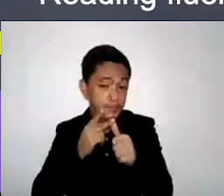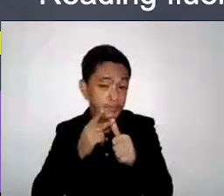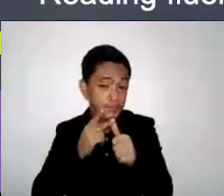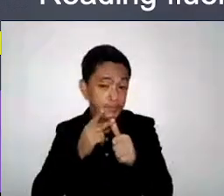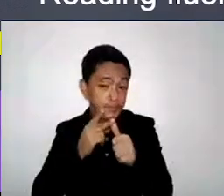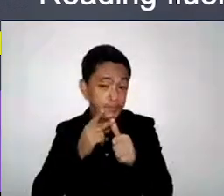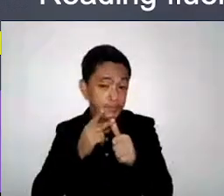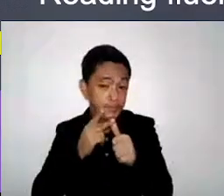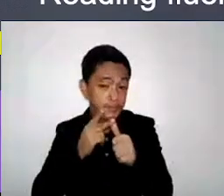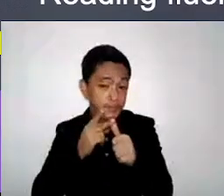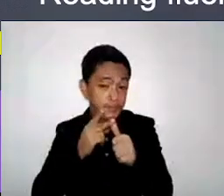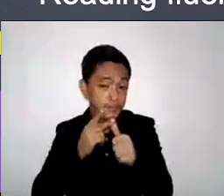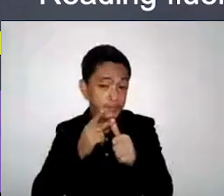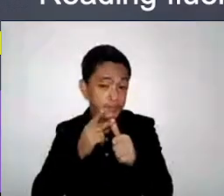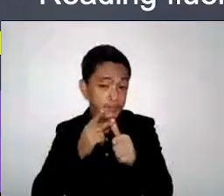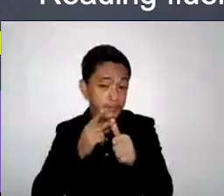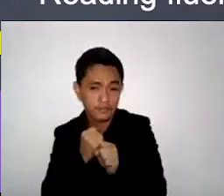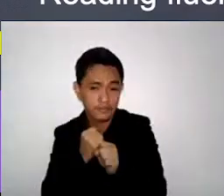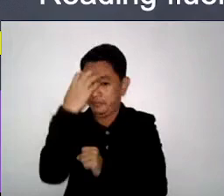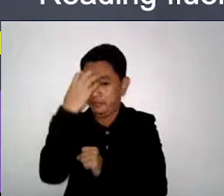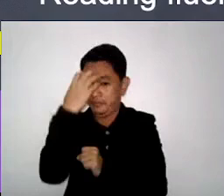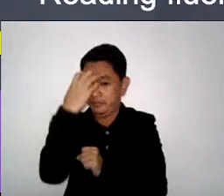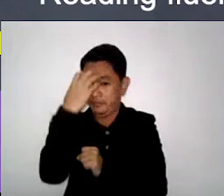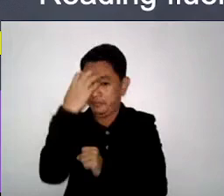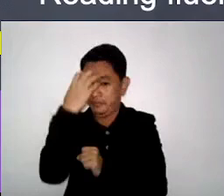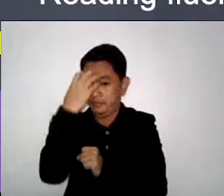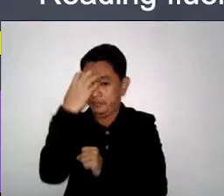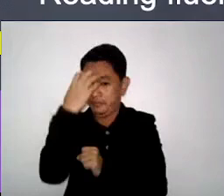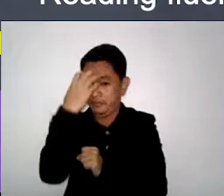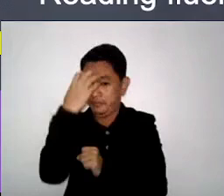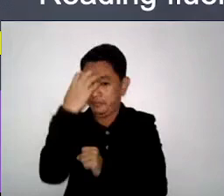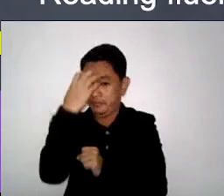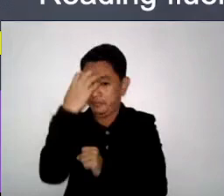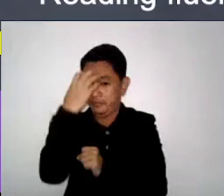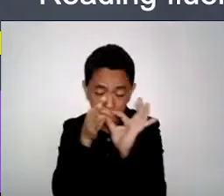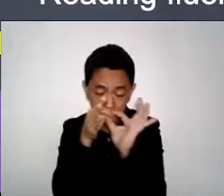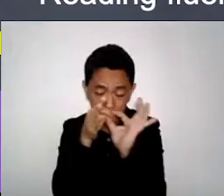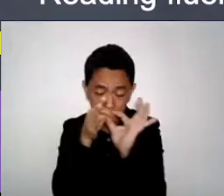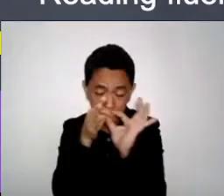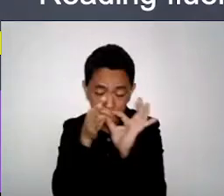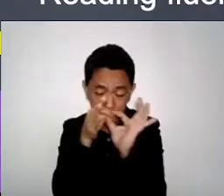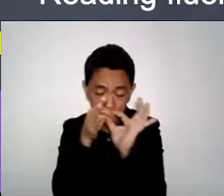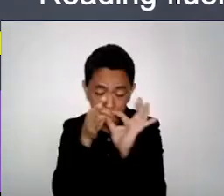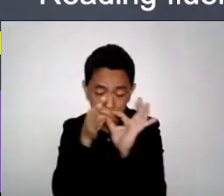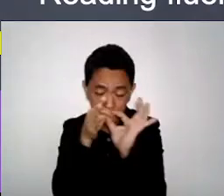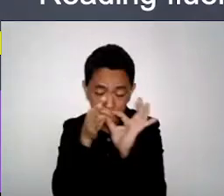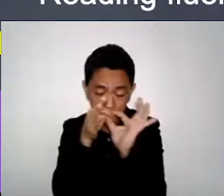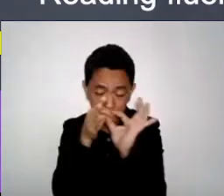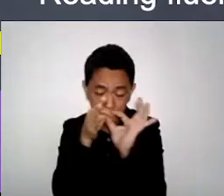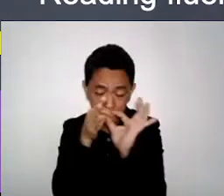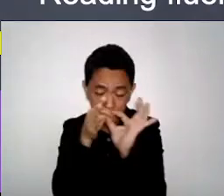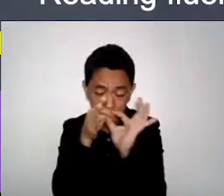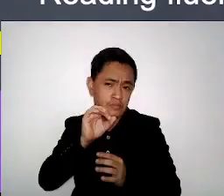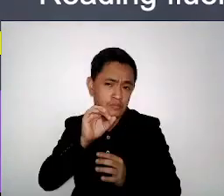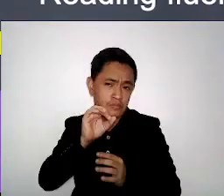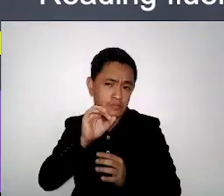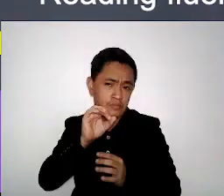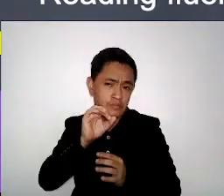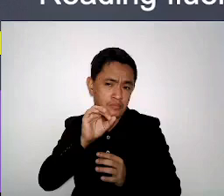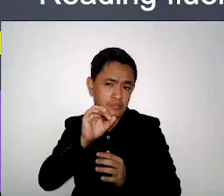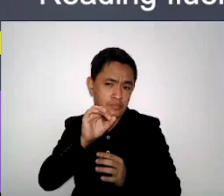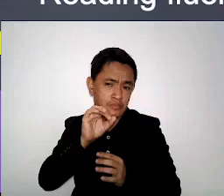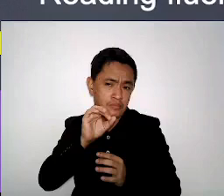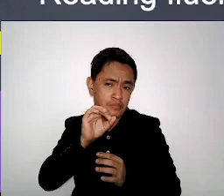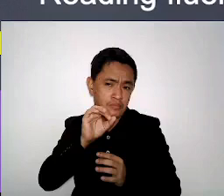corresponding sounds, the decoding process will be laborious. As such, reading at phrase, sentence, and